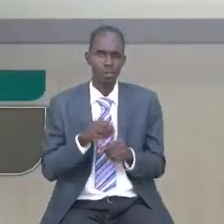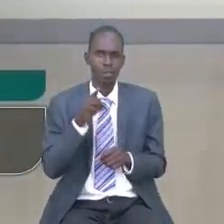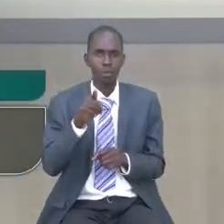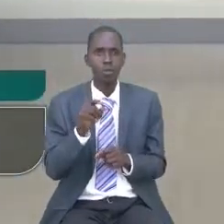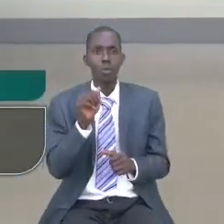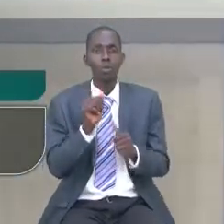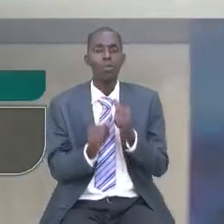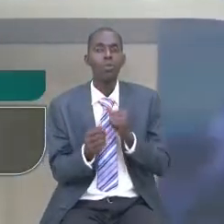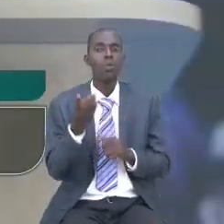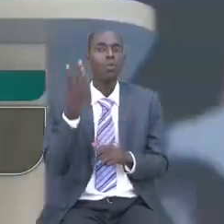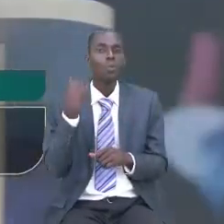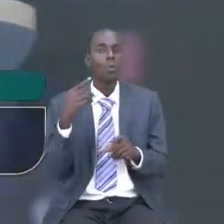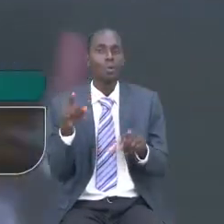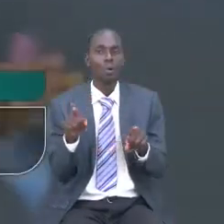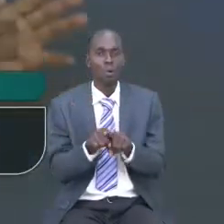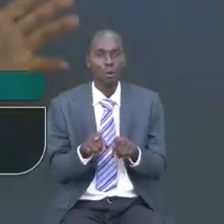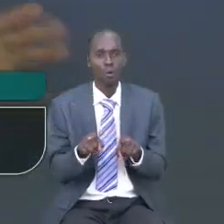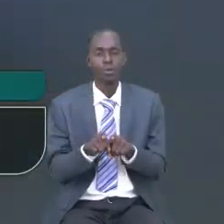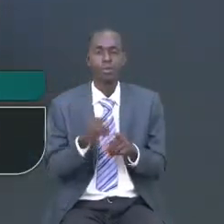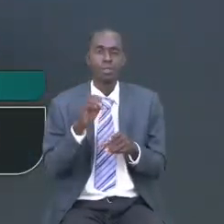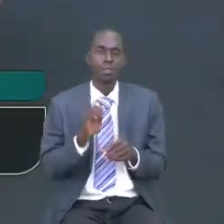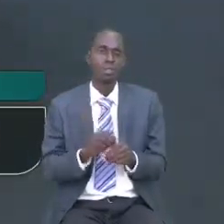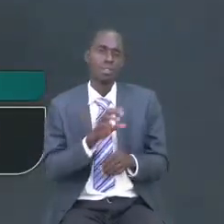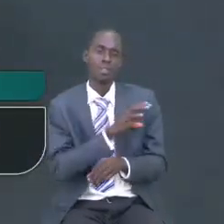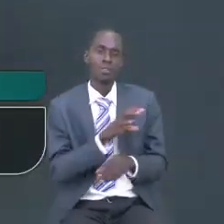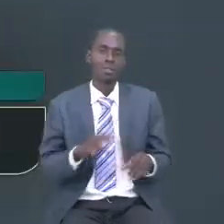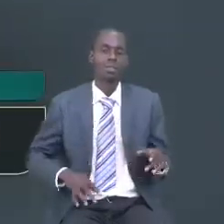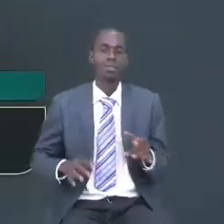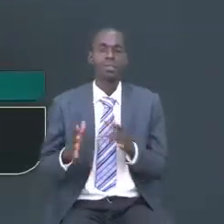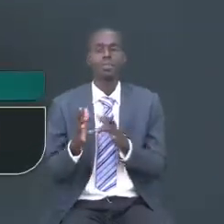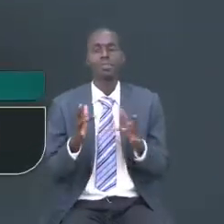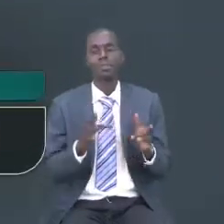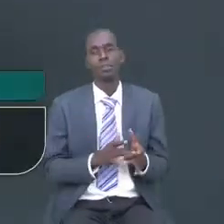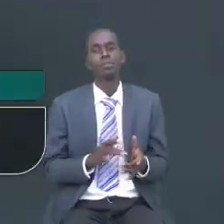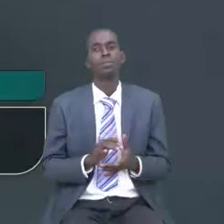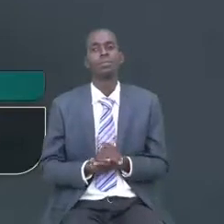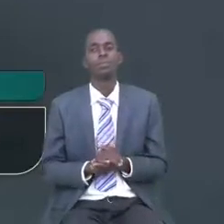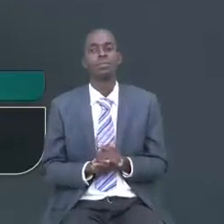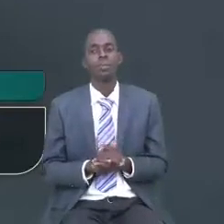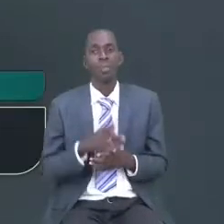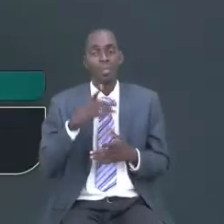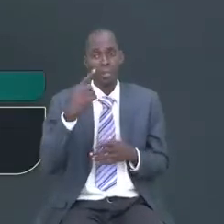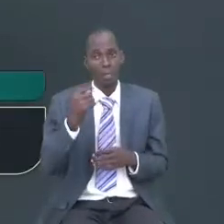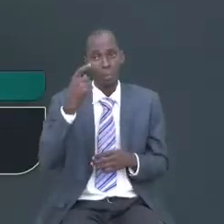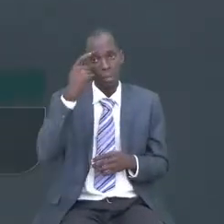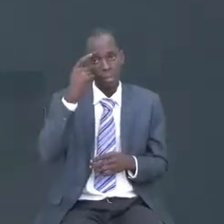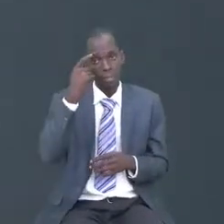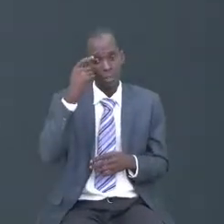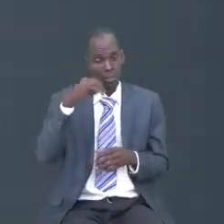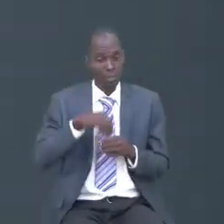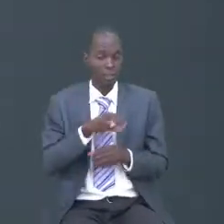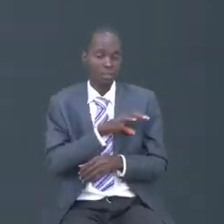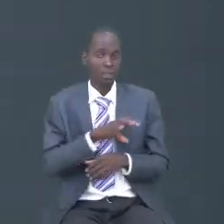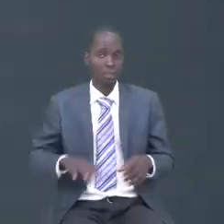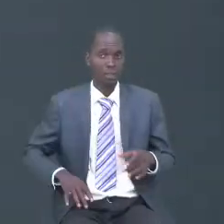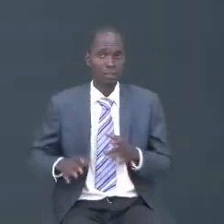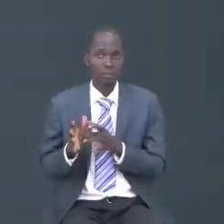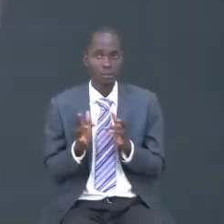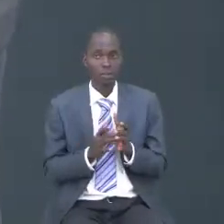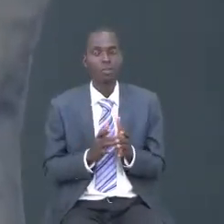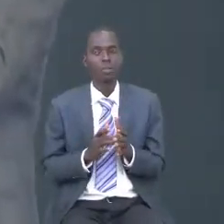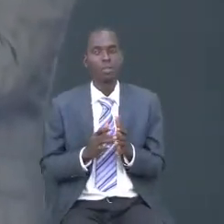was also in Christ Jesus. The mind in Christ Jesus, he